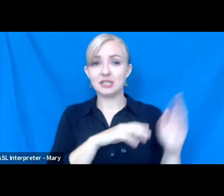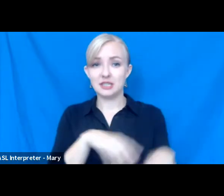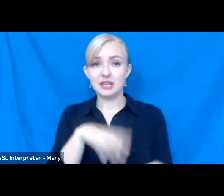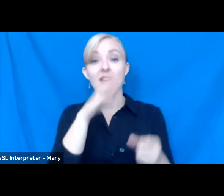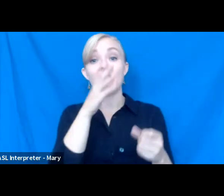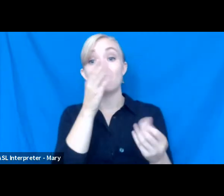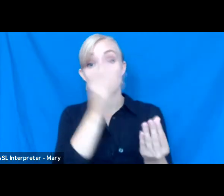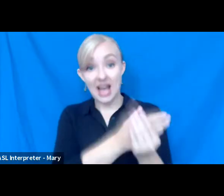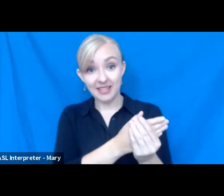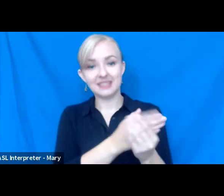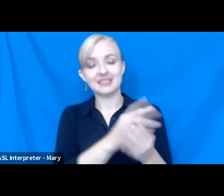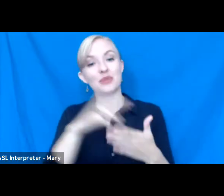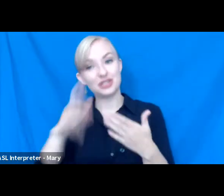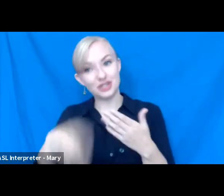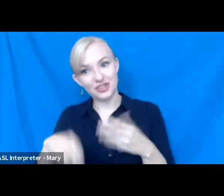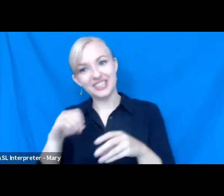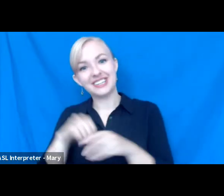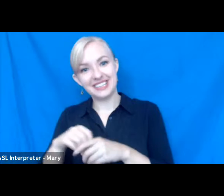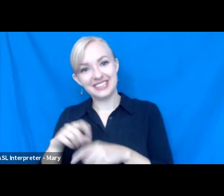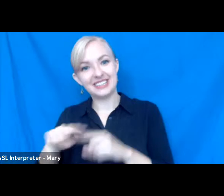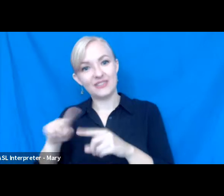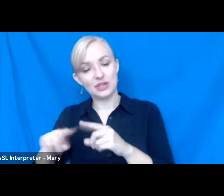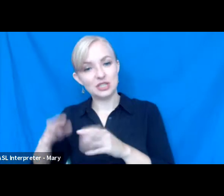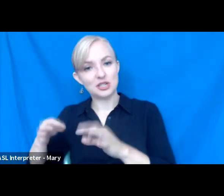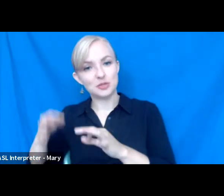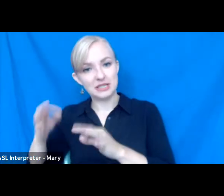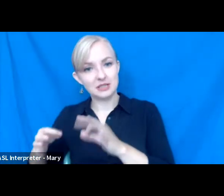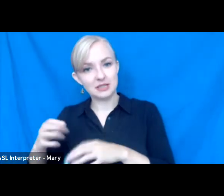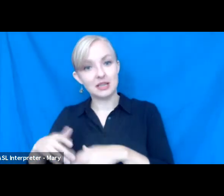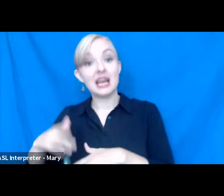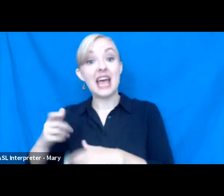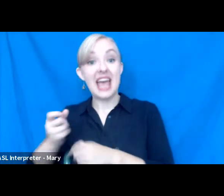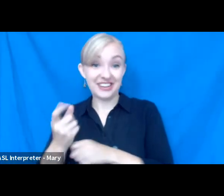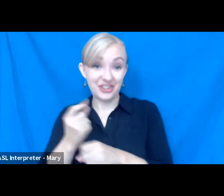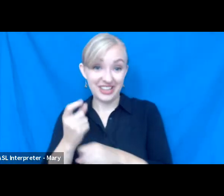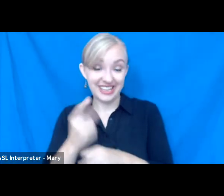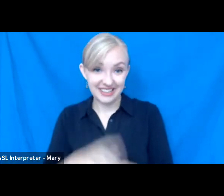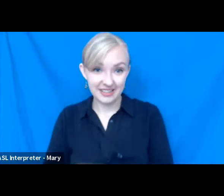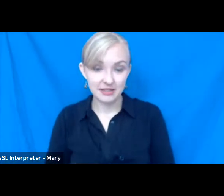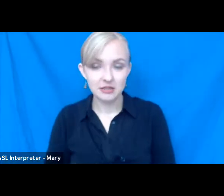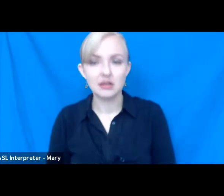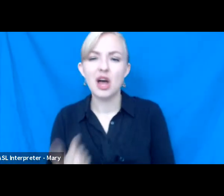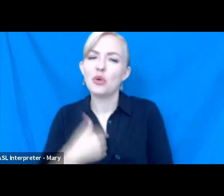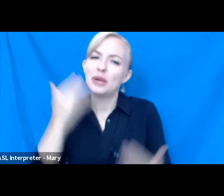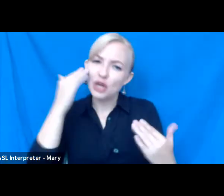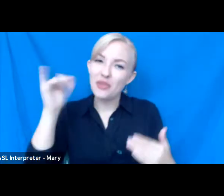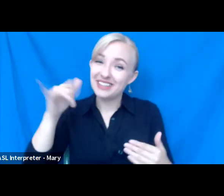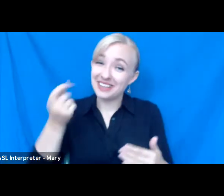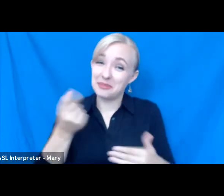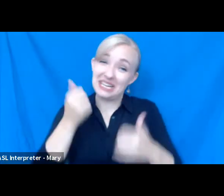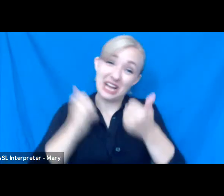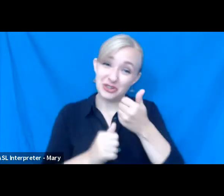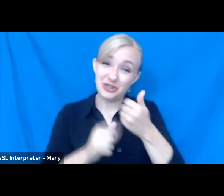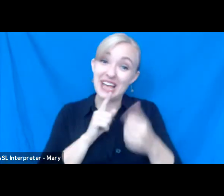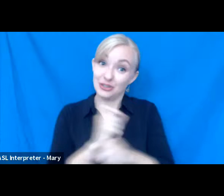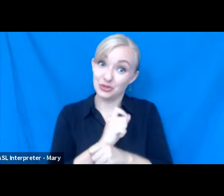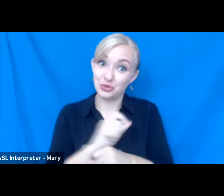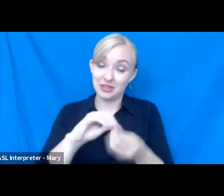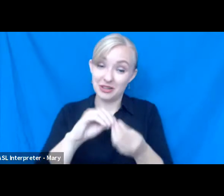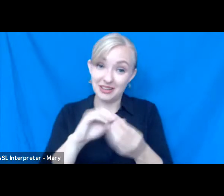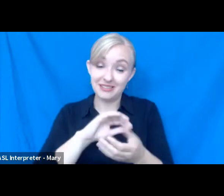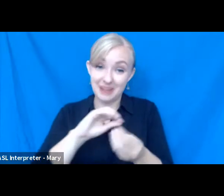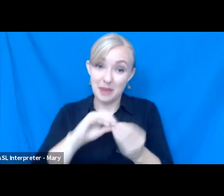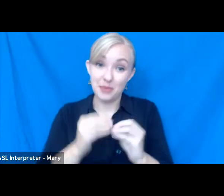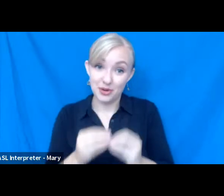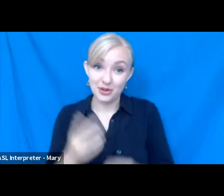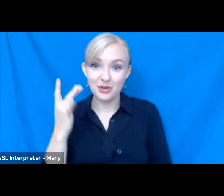eviction judgments annually. However, we also know that this is generally an undercount because sometimes we